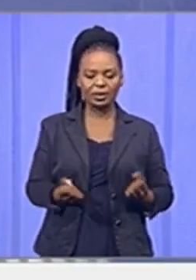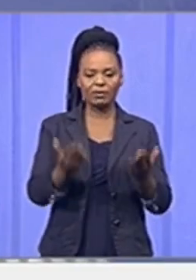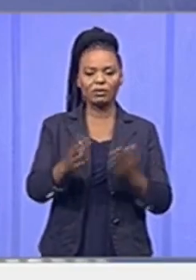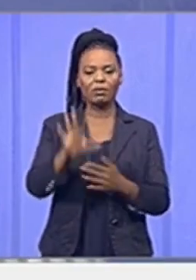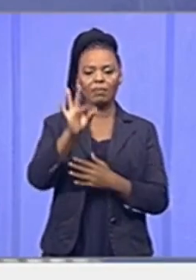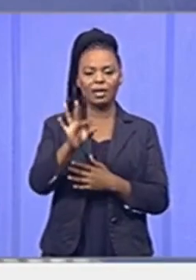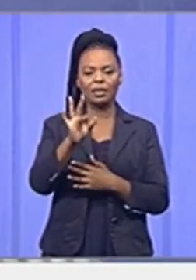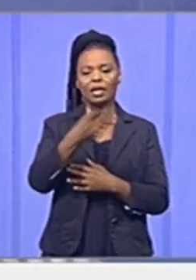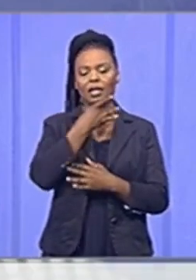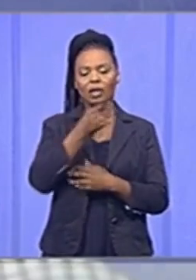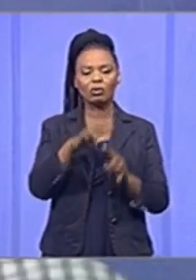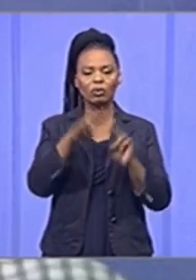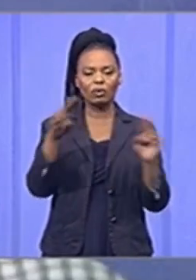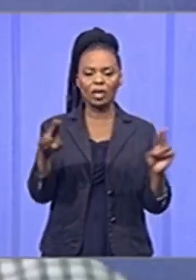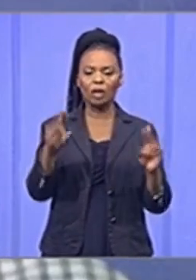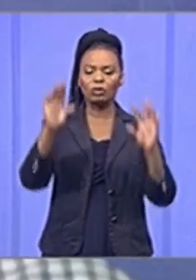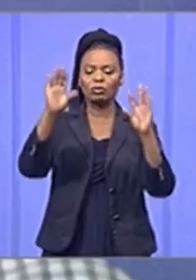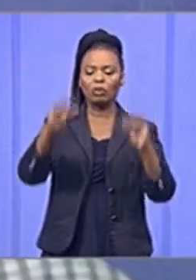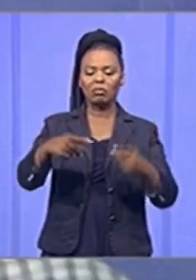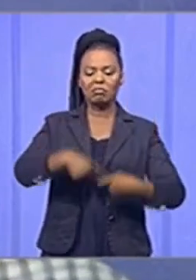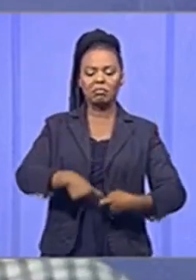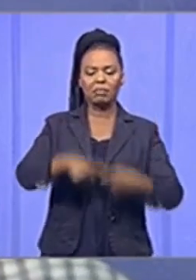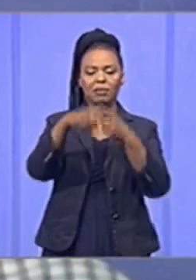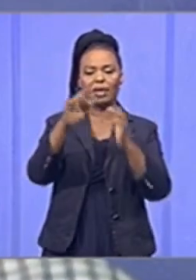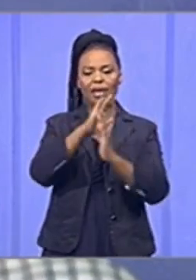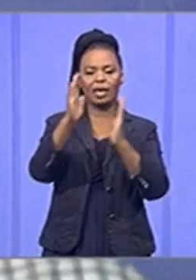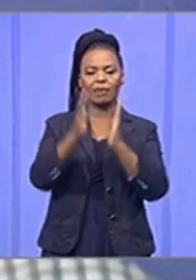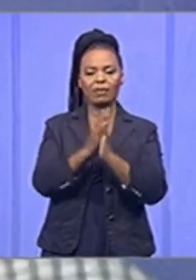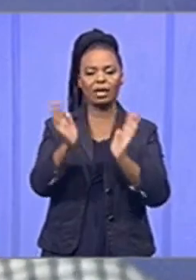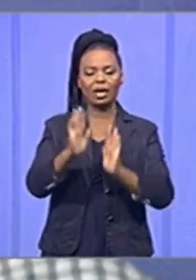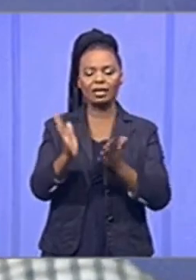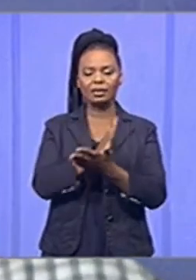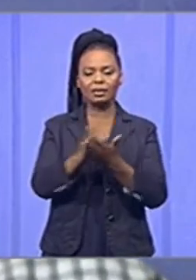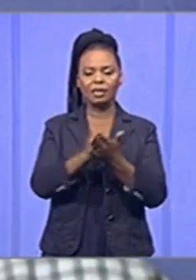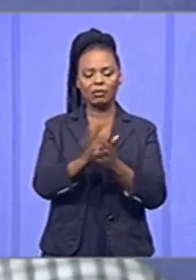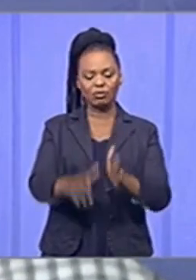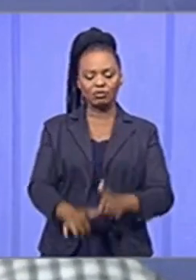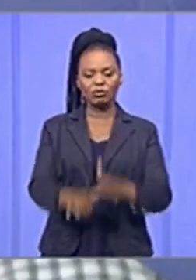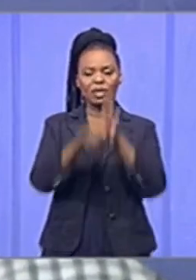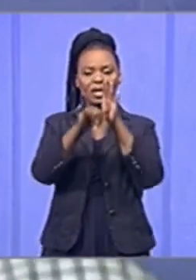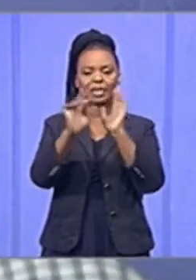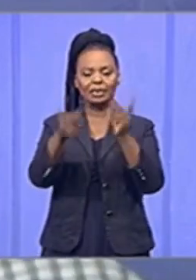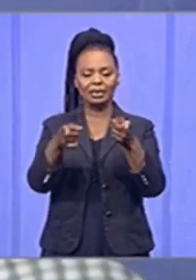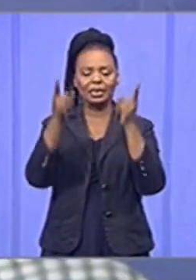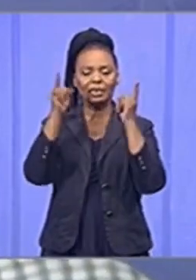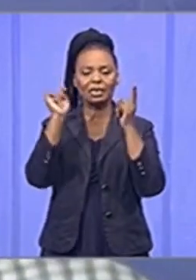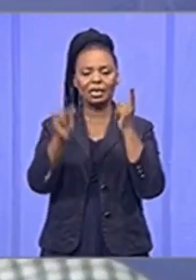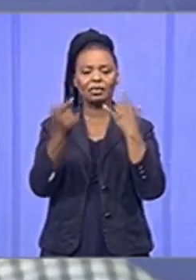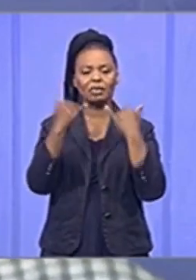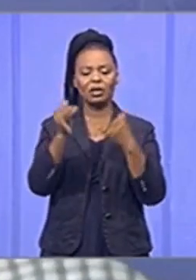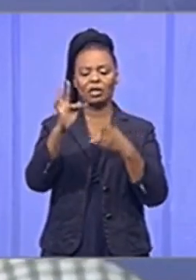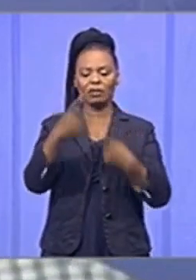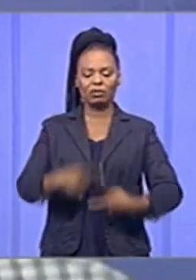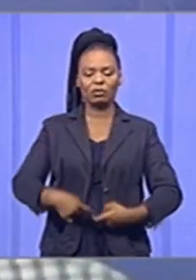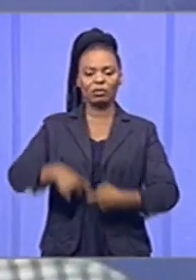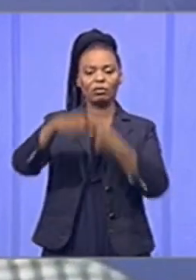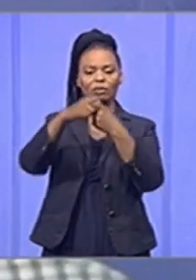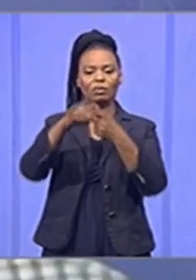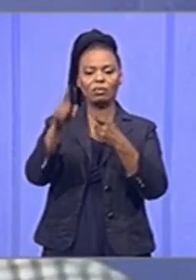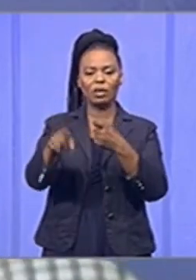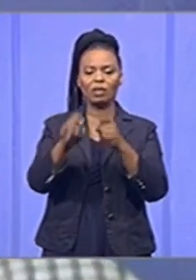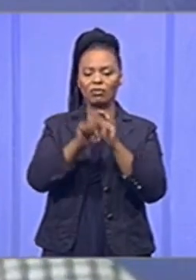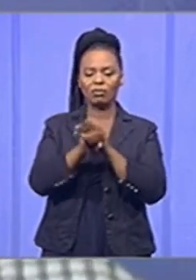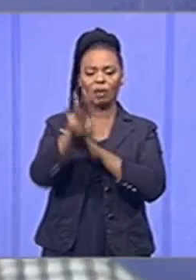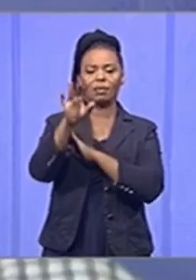You can't stop everything, and some of those are potentially dangerous in terms of having an